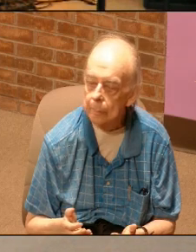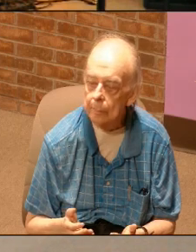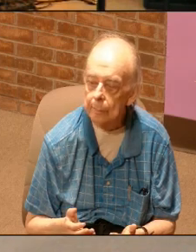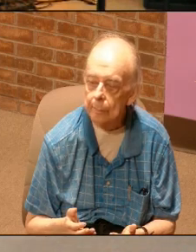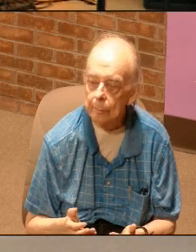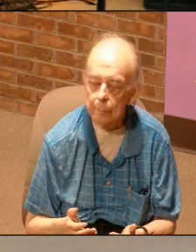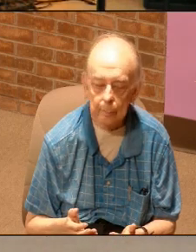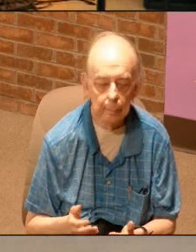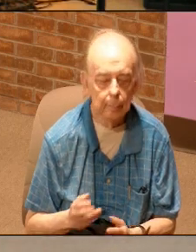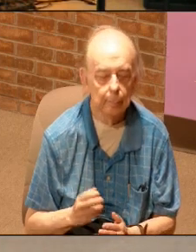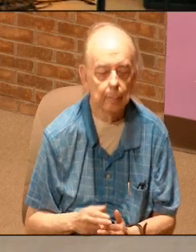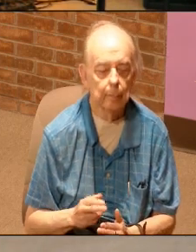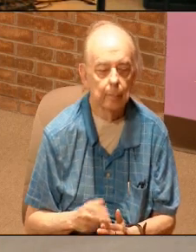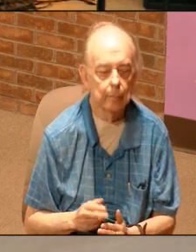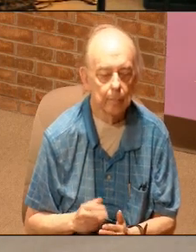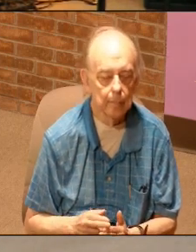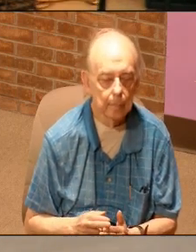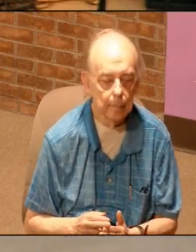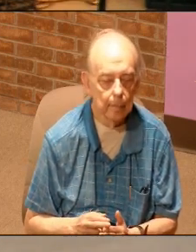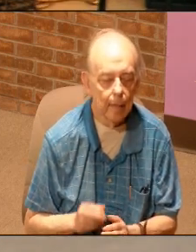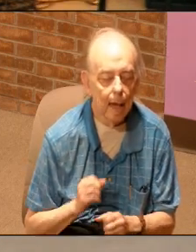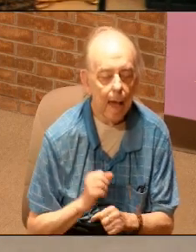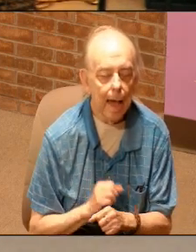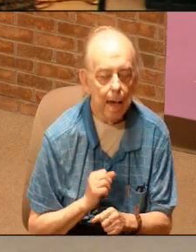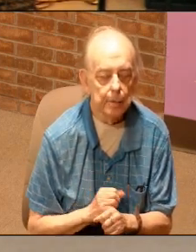thing is called habit stacking.